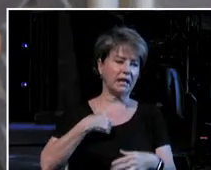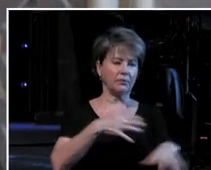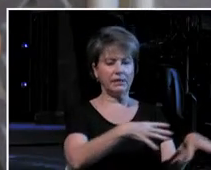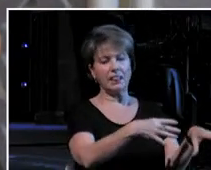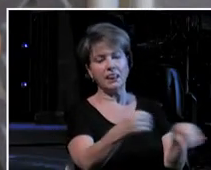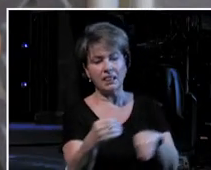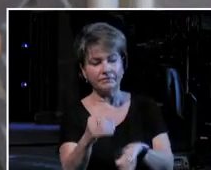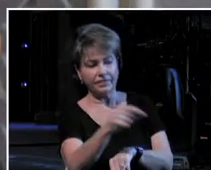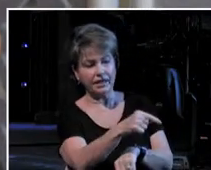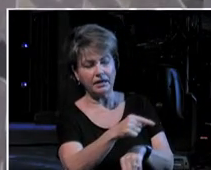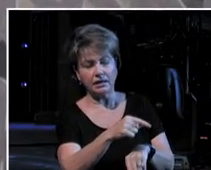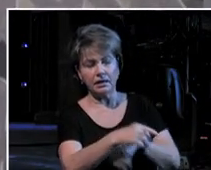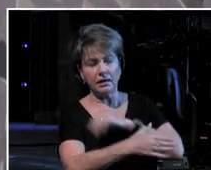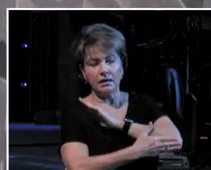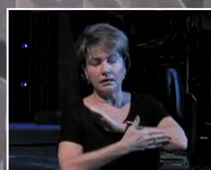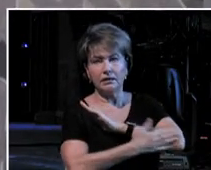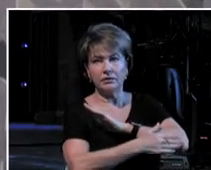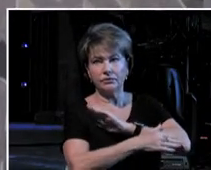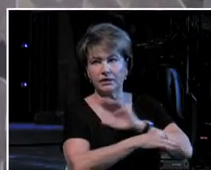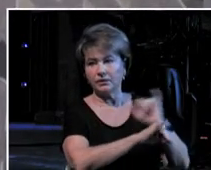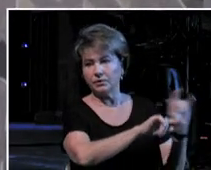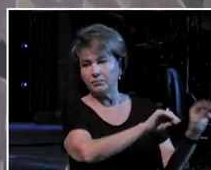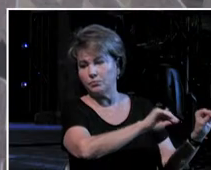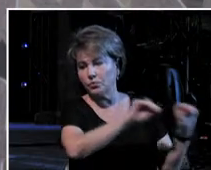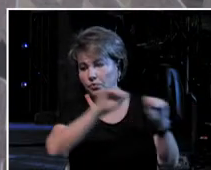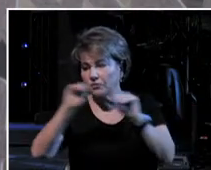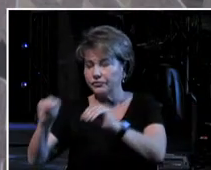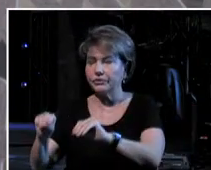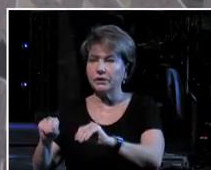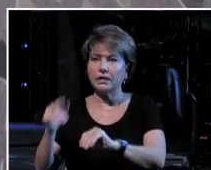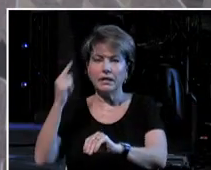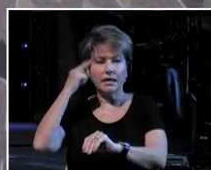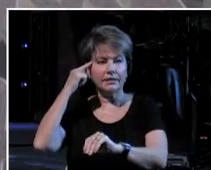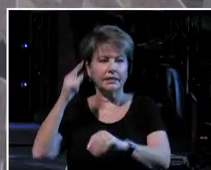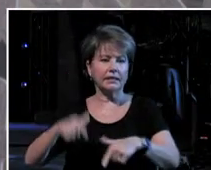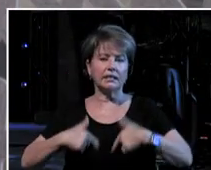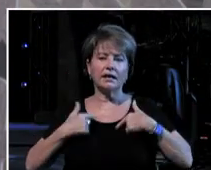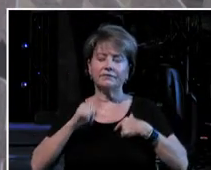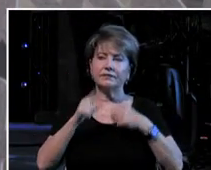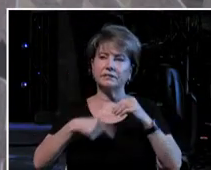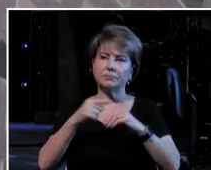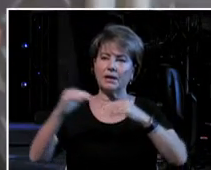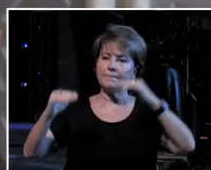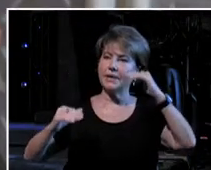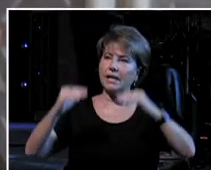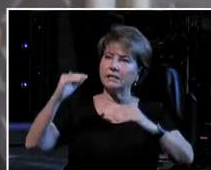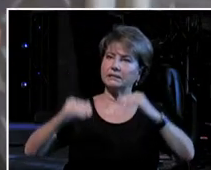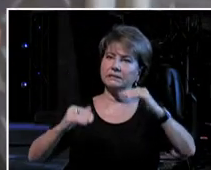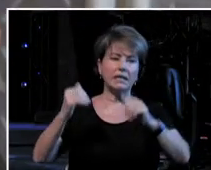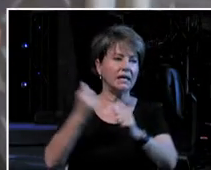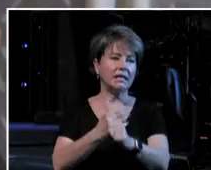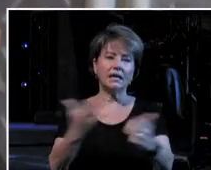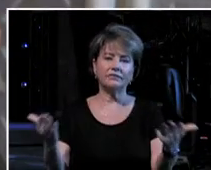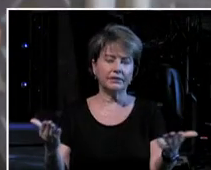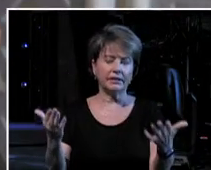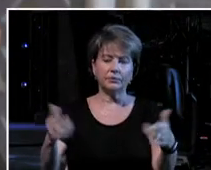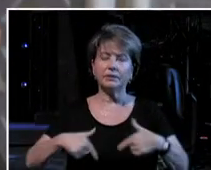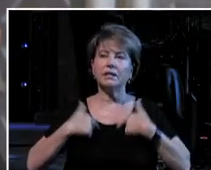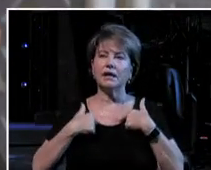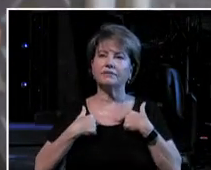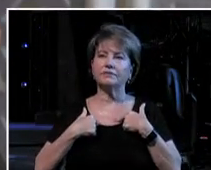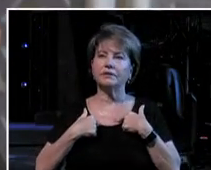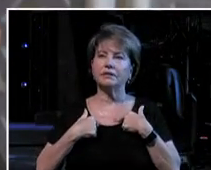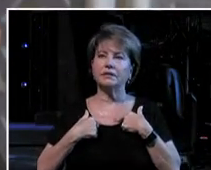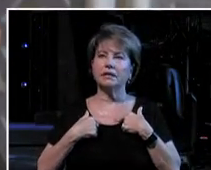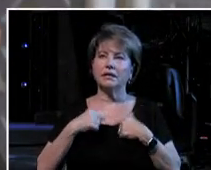a chance to return. I think that life is about balance in every sphere we have in life. Our way to the USA was